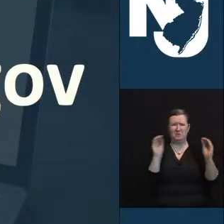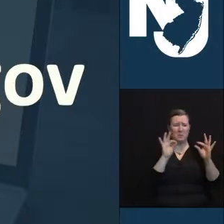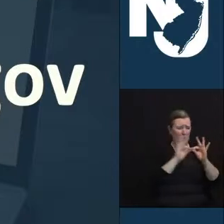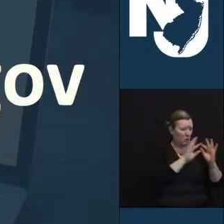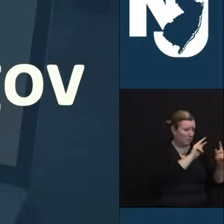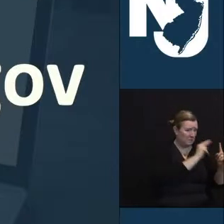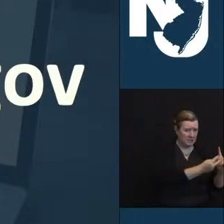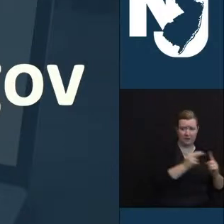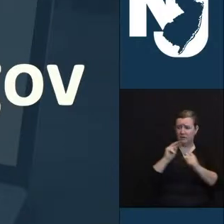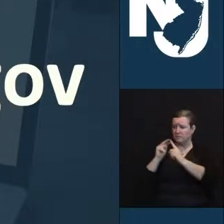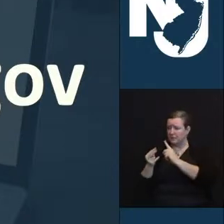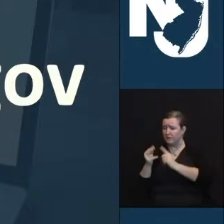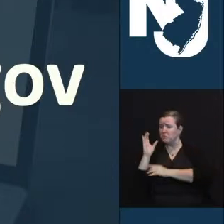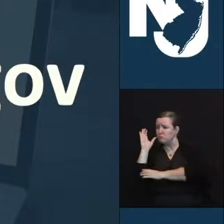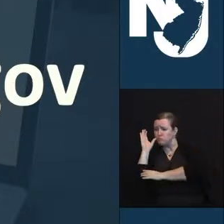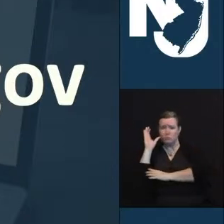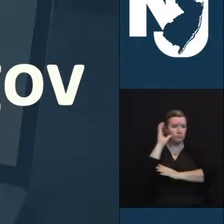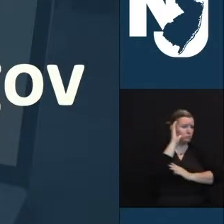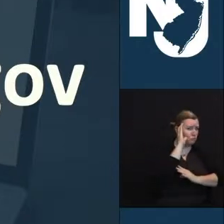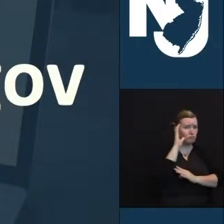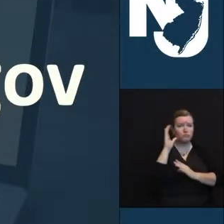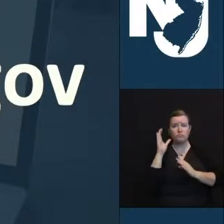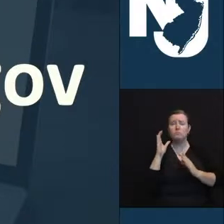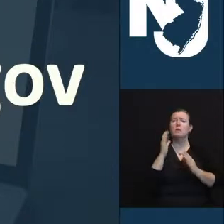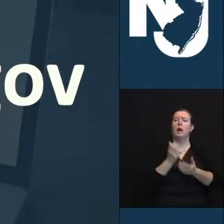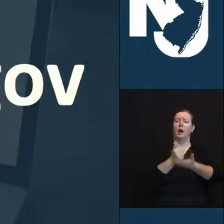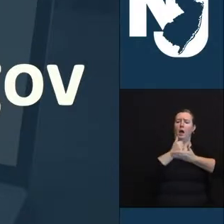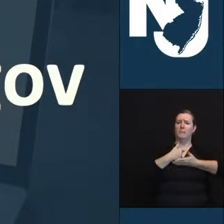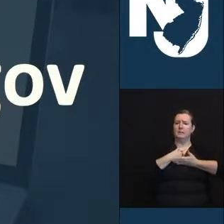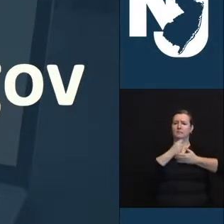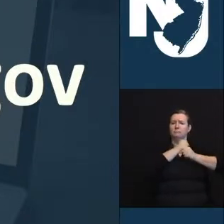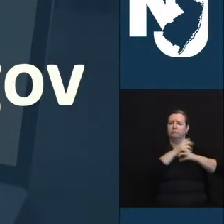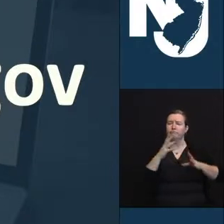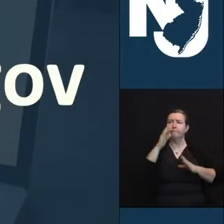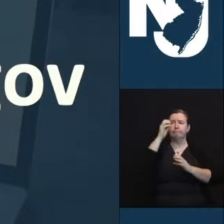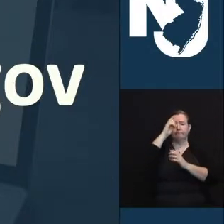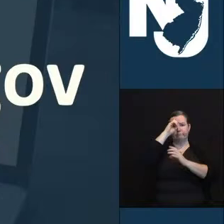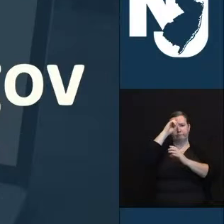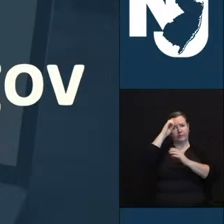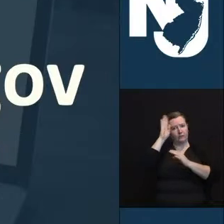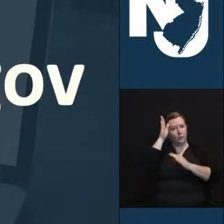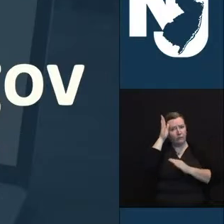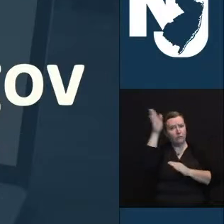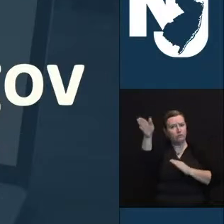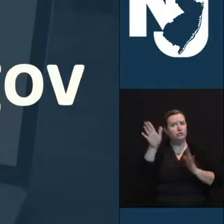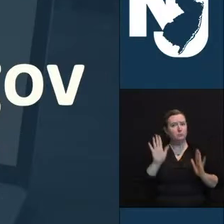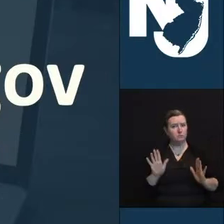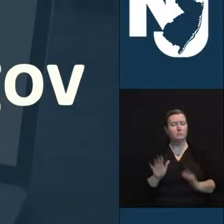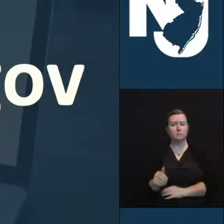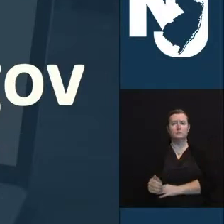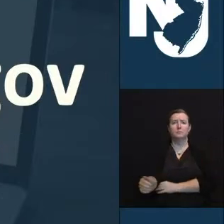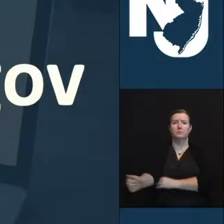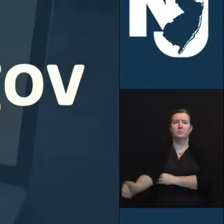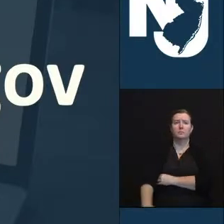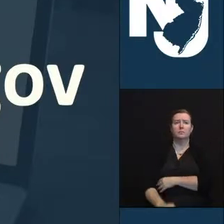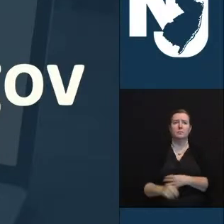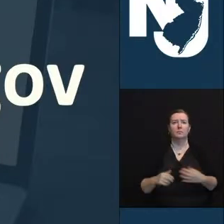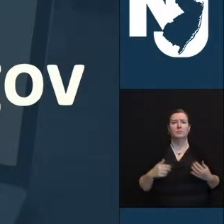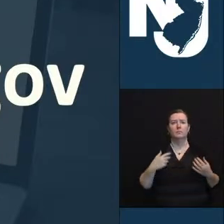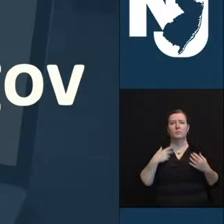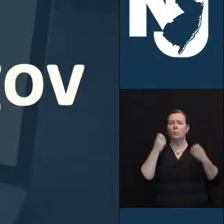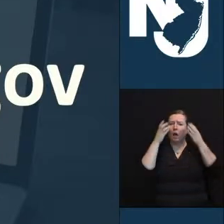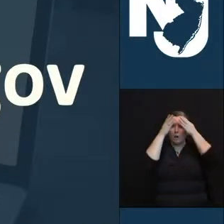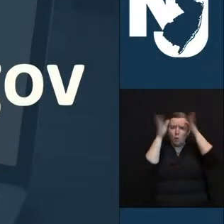ability to long-term plan. We're trying to see the whole field, not just one element of it. These models